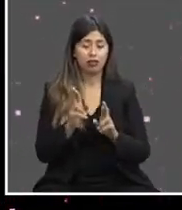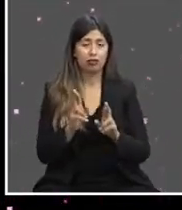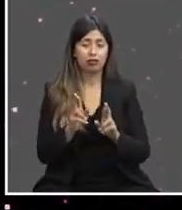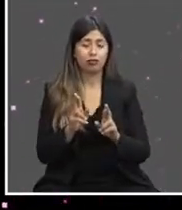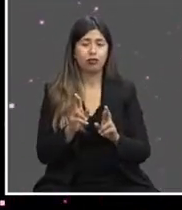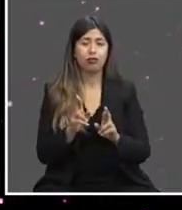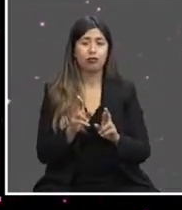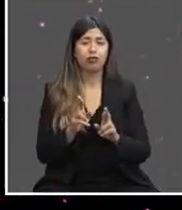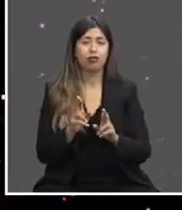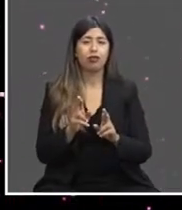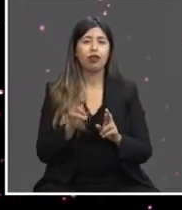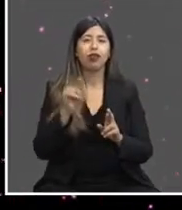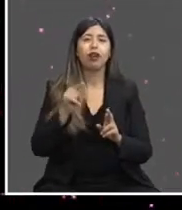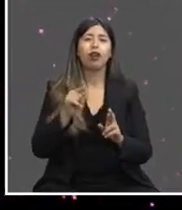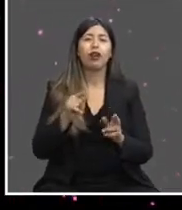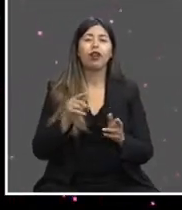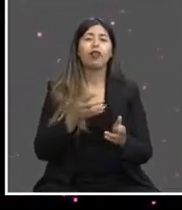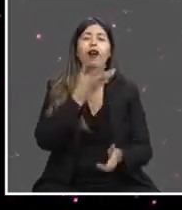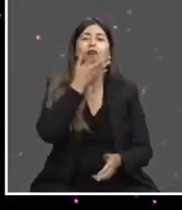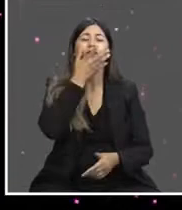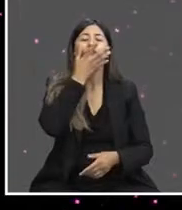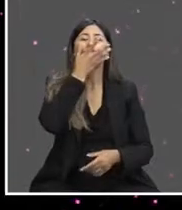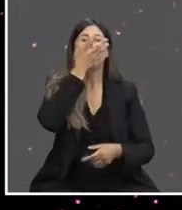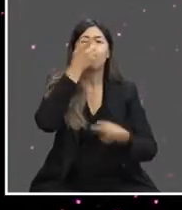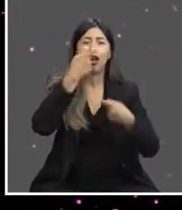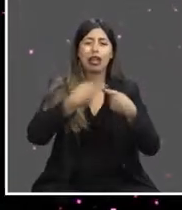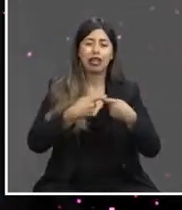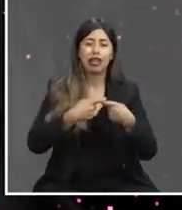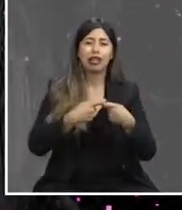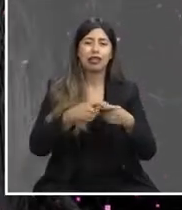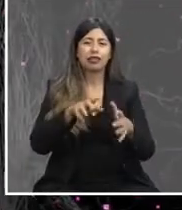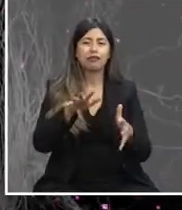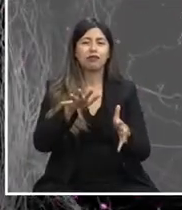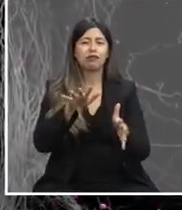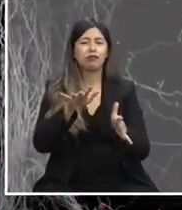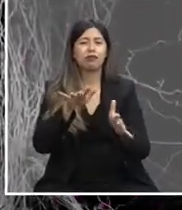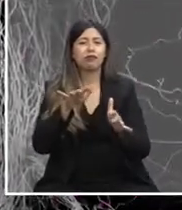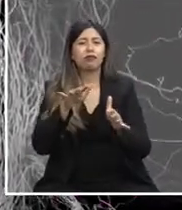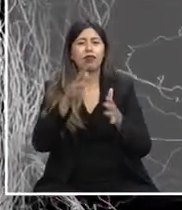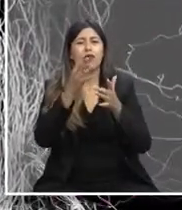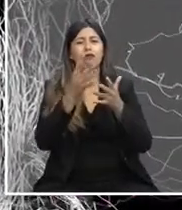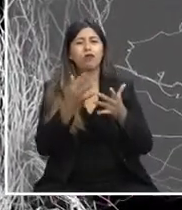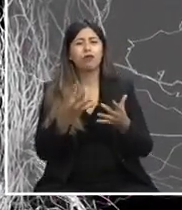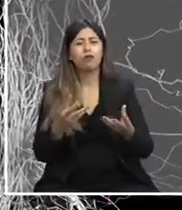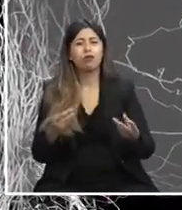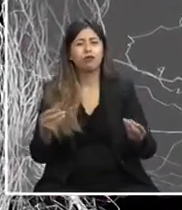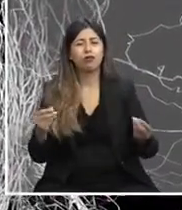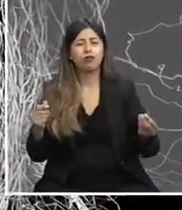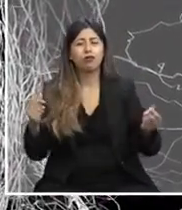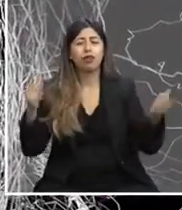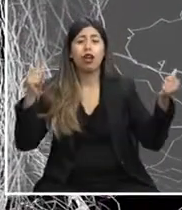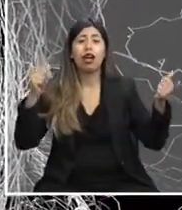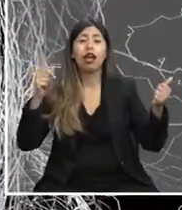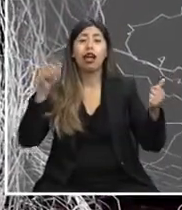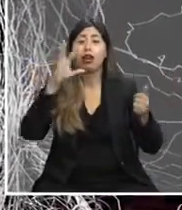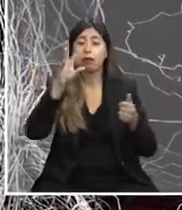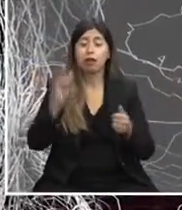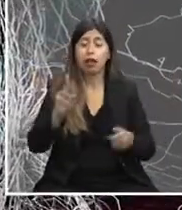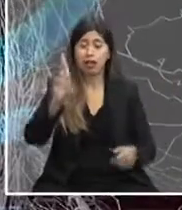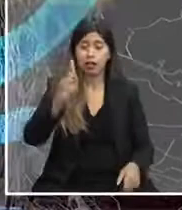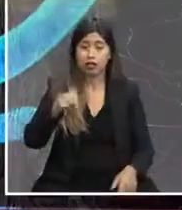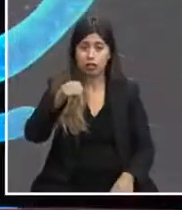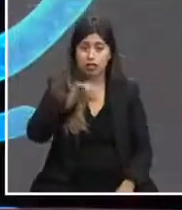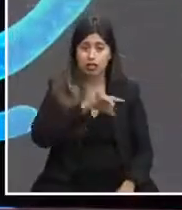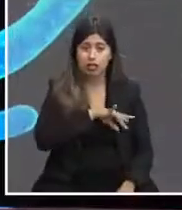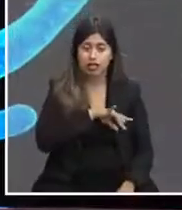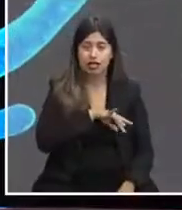different types of rock. So in southern Patagonia and Chile, this is the results of a NERC and CONICET-funded project